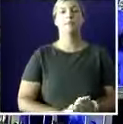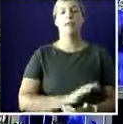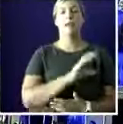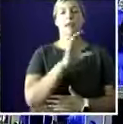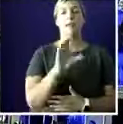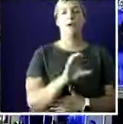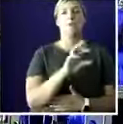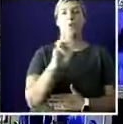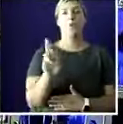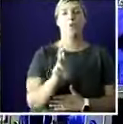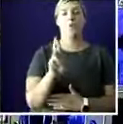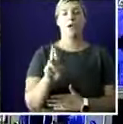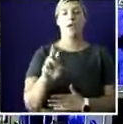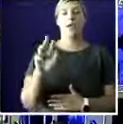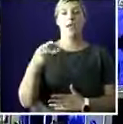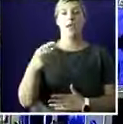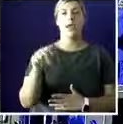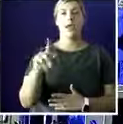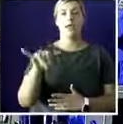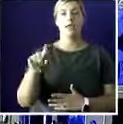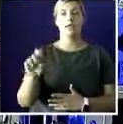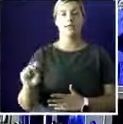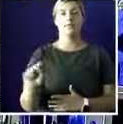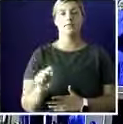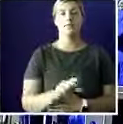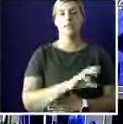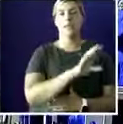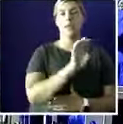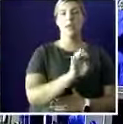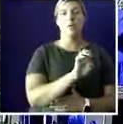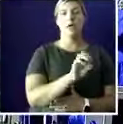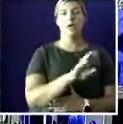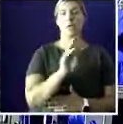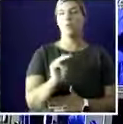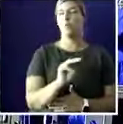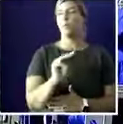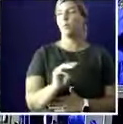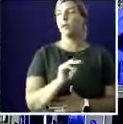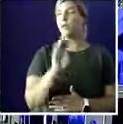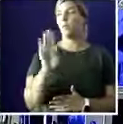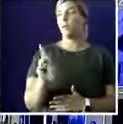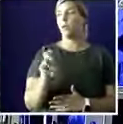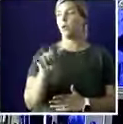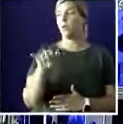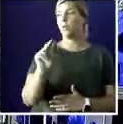Calvin Ray Hayes. Emma Marie Brown.